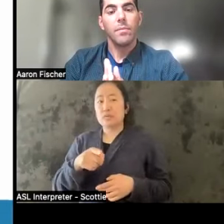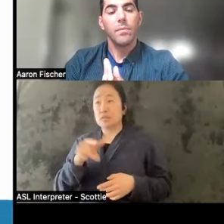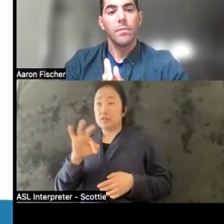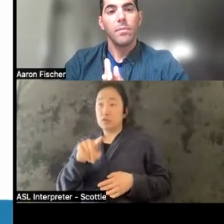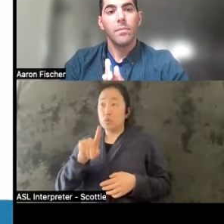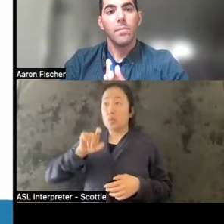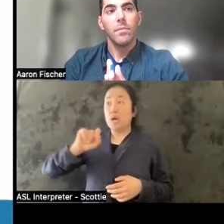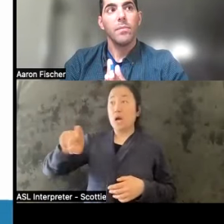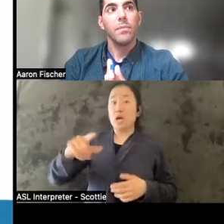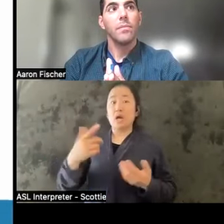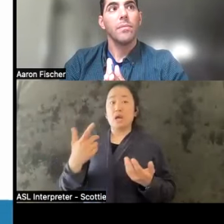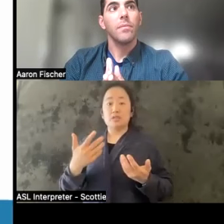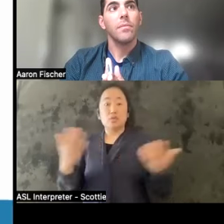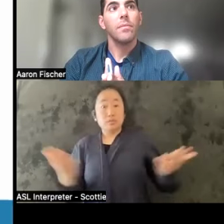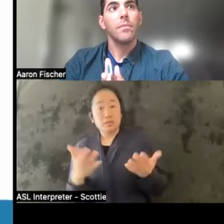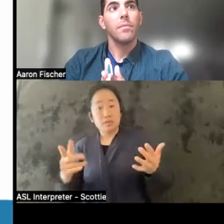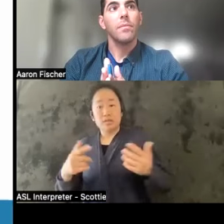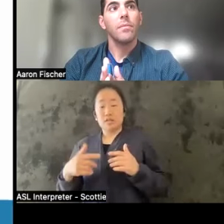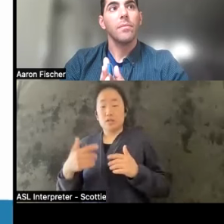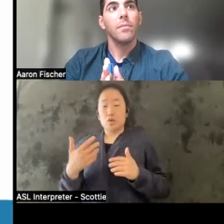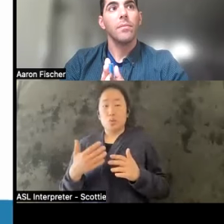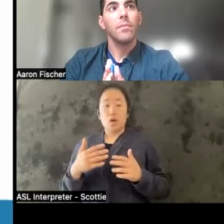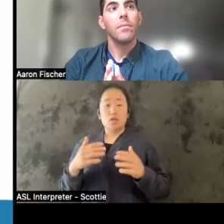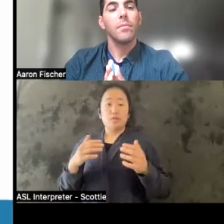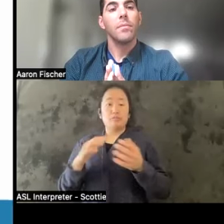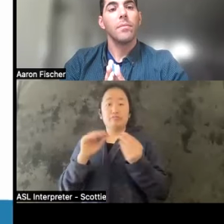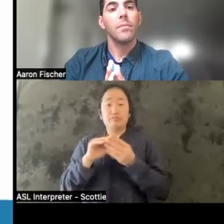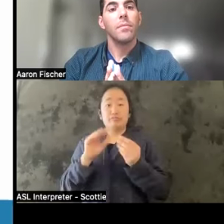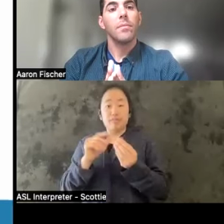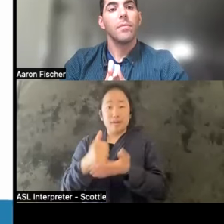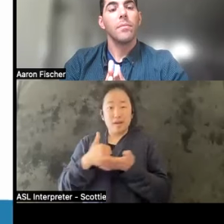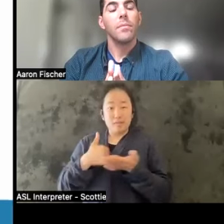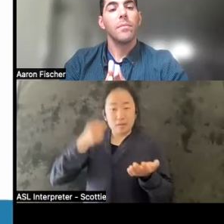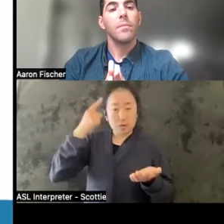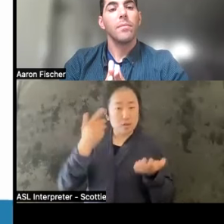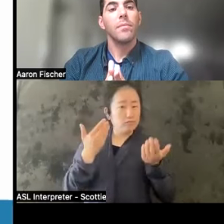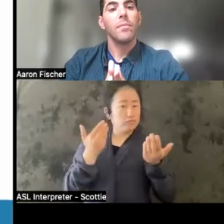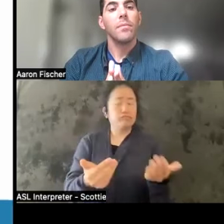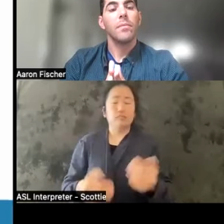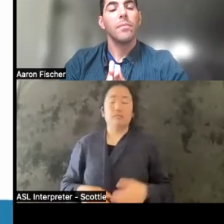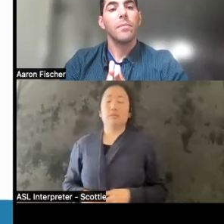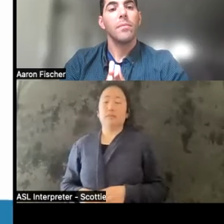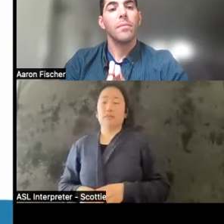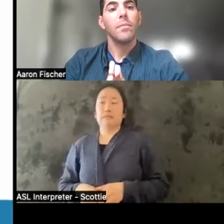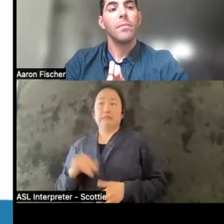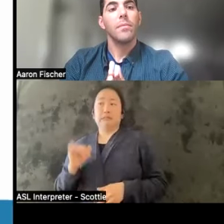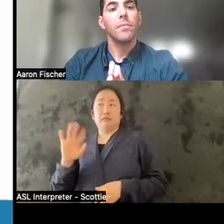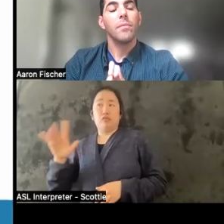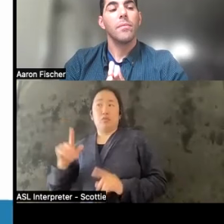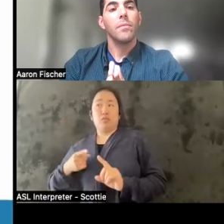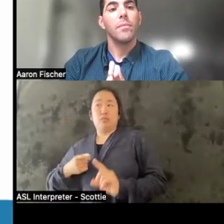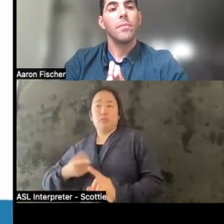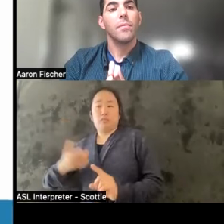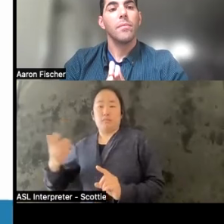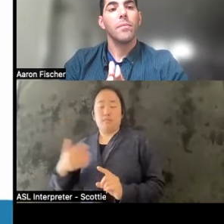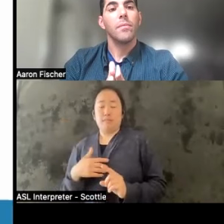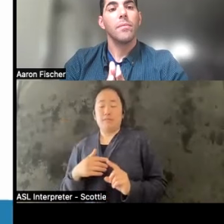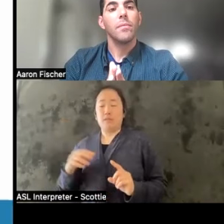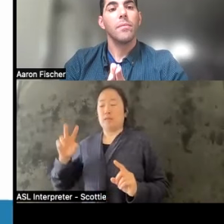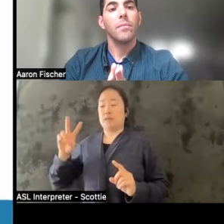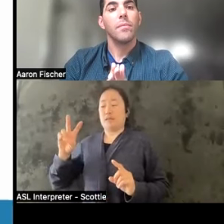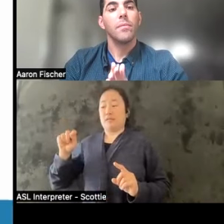help me better understand it, please do. If you're asking whether veterans can be served by medical legal